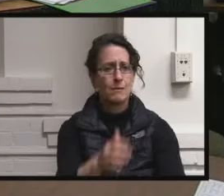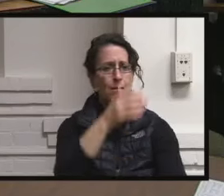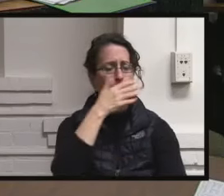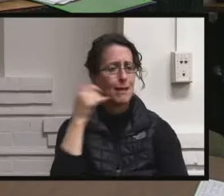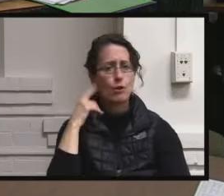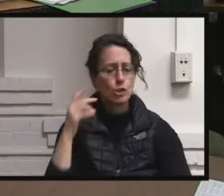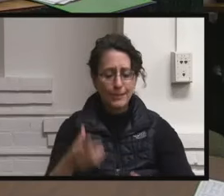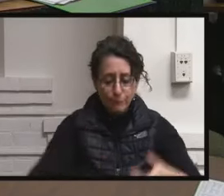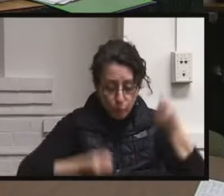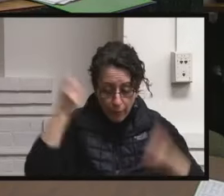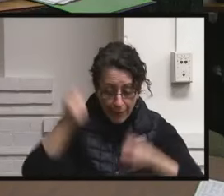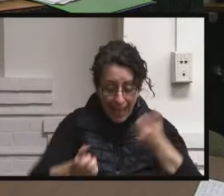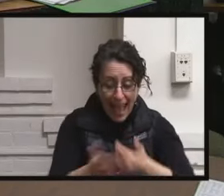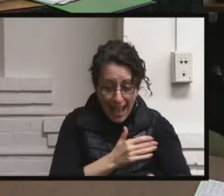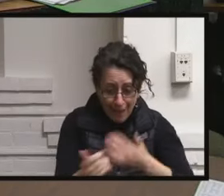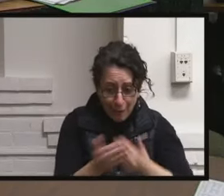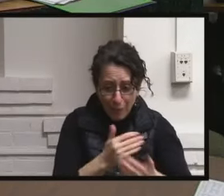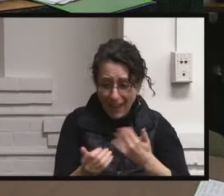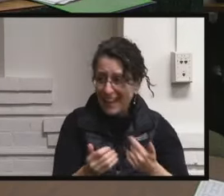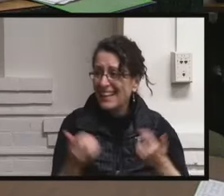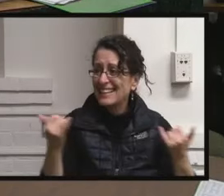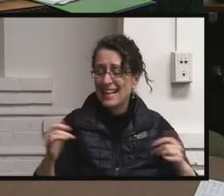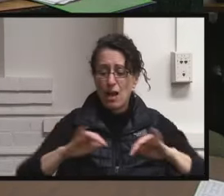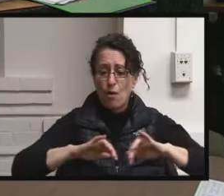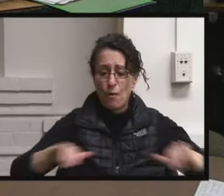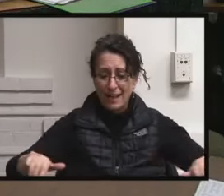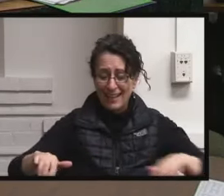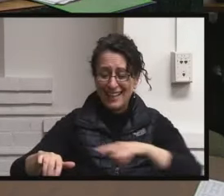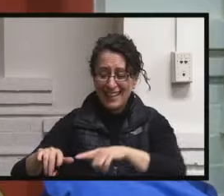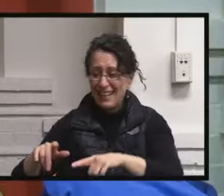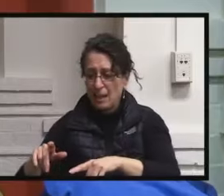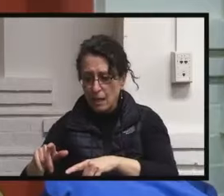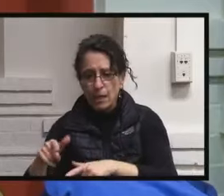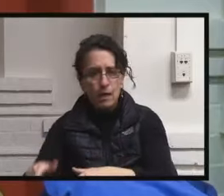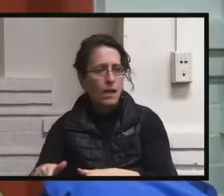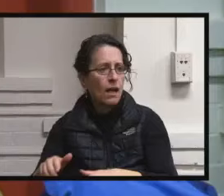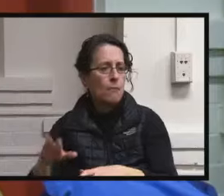out that could be in a single stream system. Yeah, we don't know what they're doing with it.